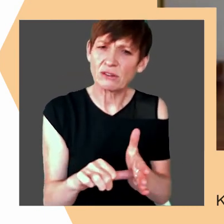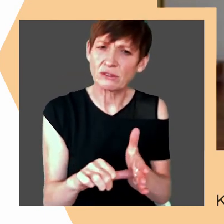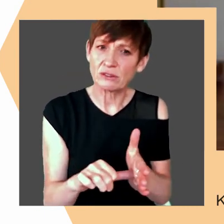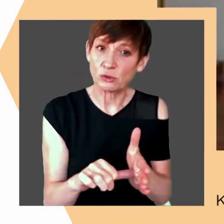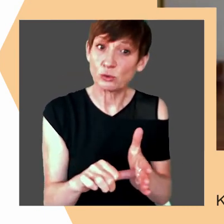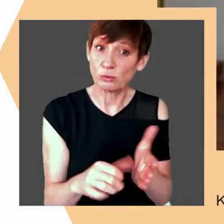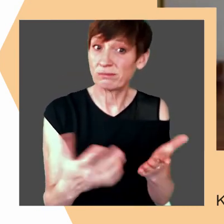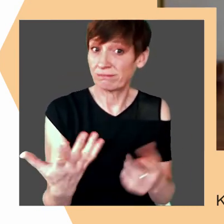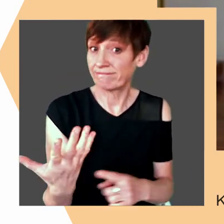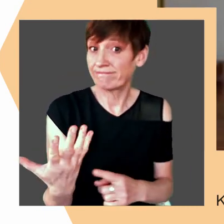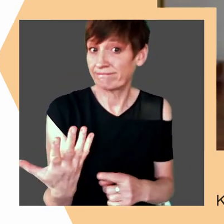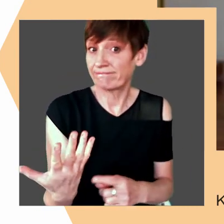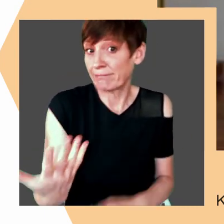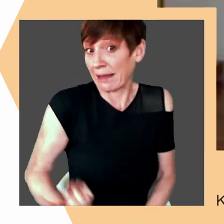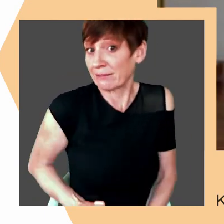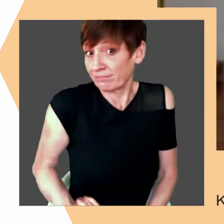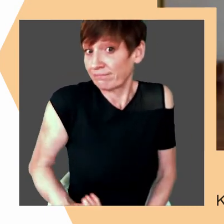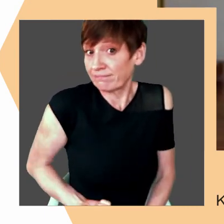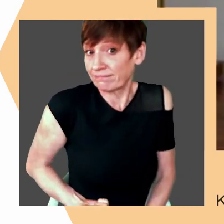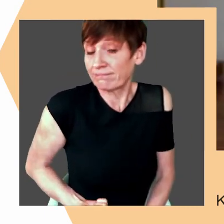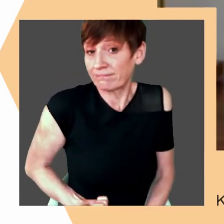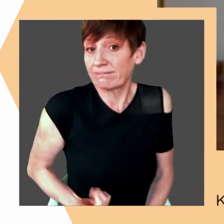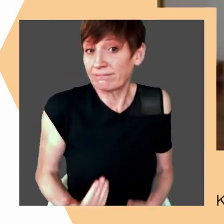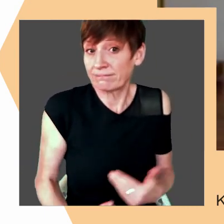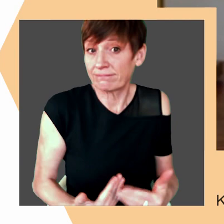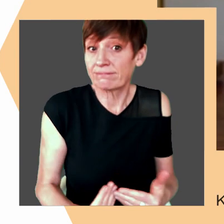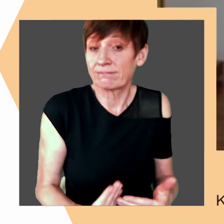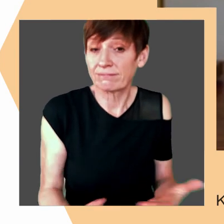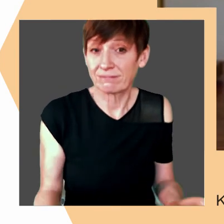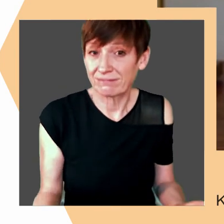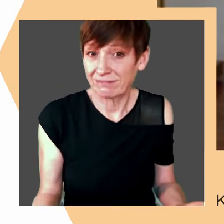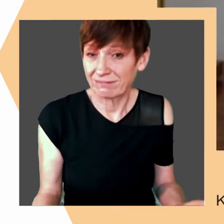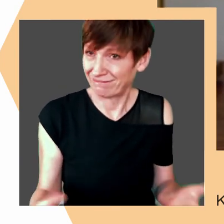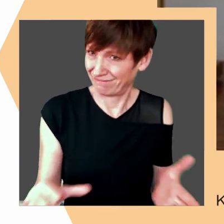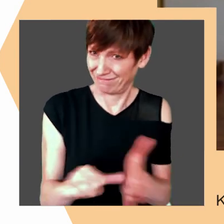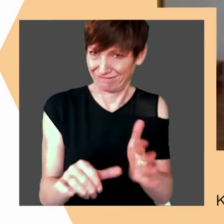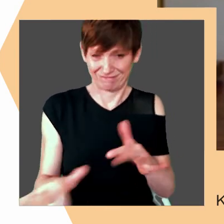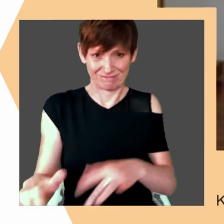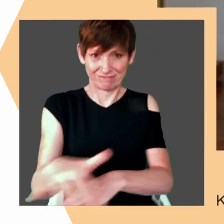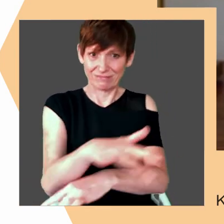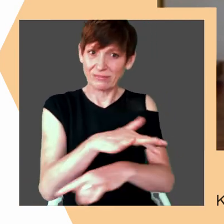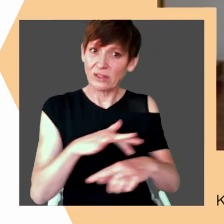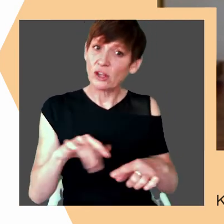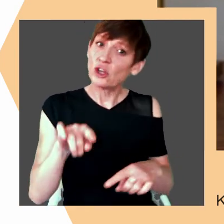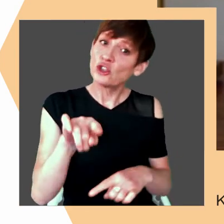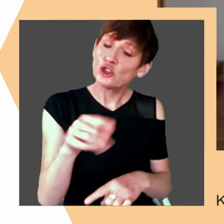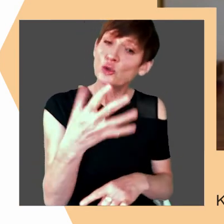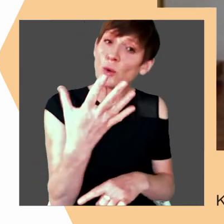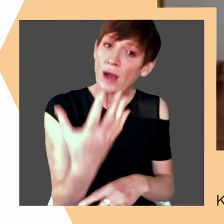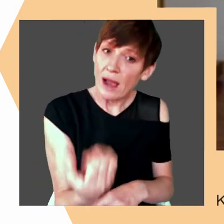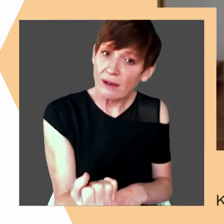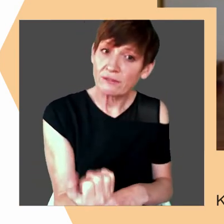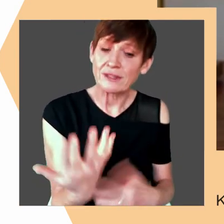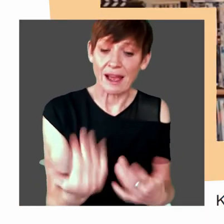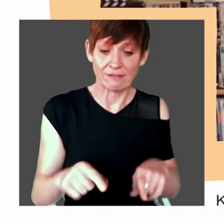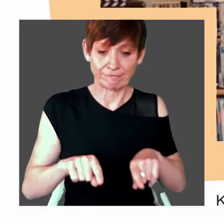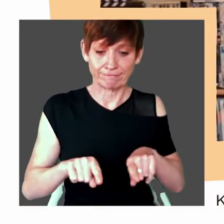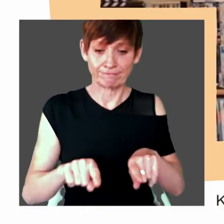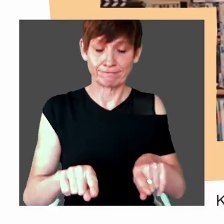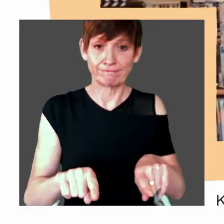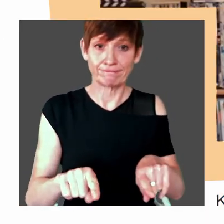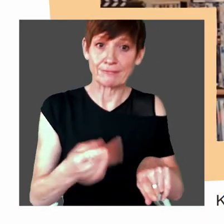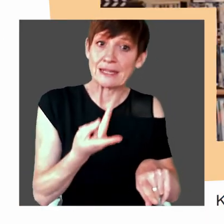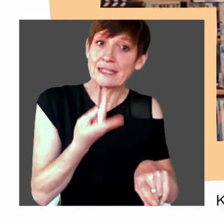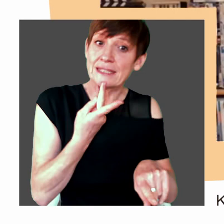living doing, you know, workshops, working in the gig economy, that kind of thing. Have you had to have a job to support your